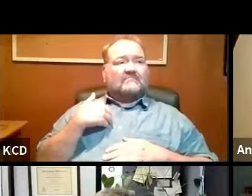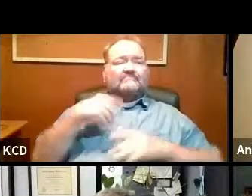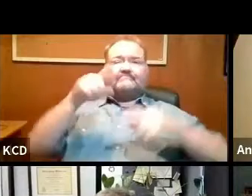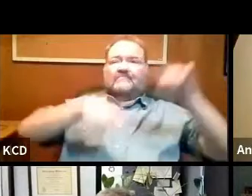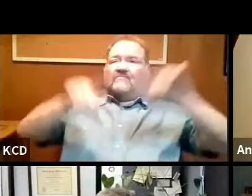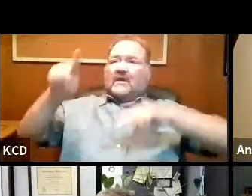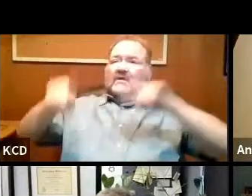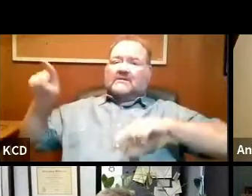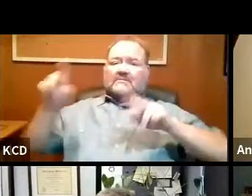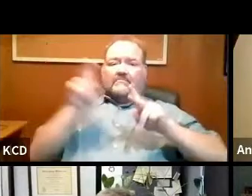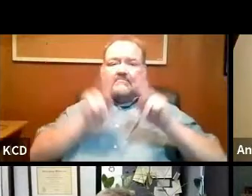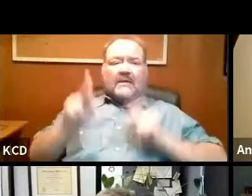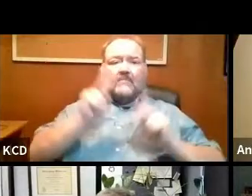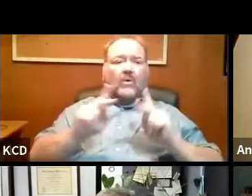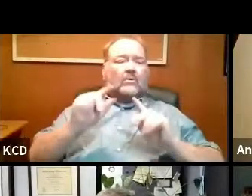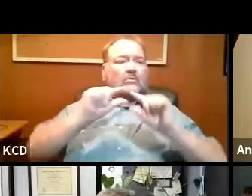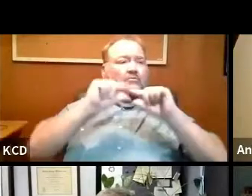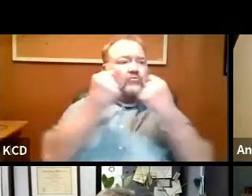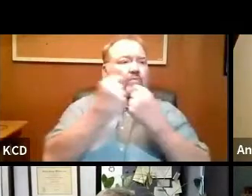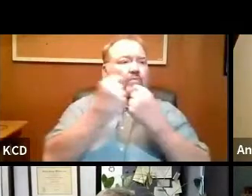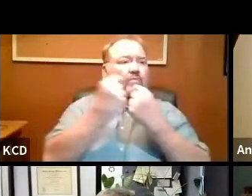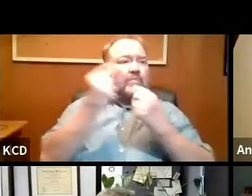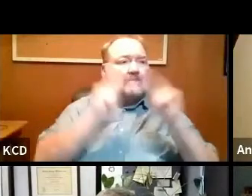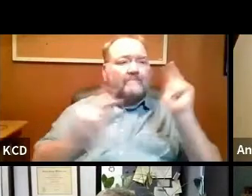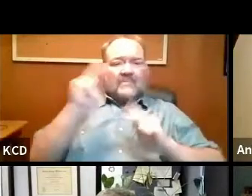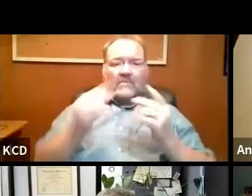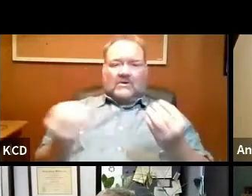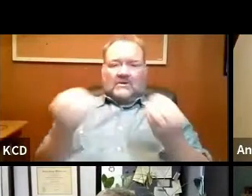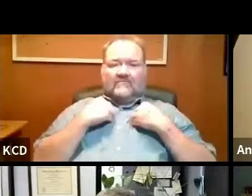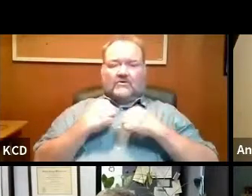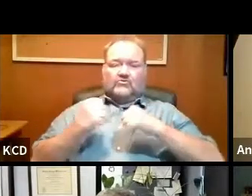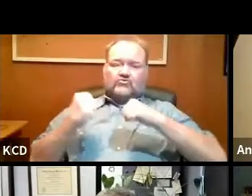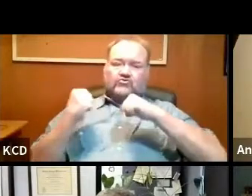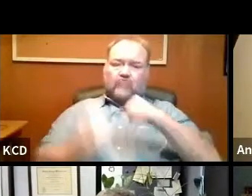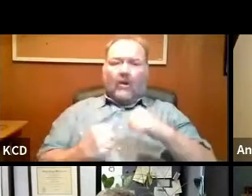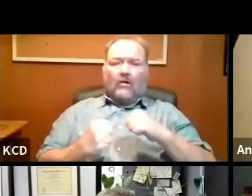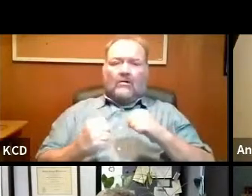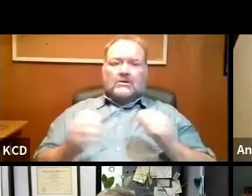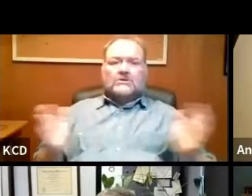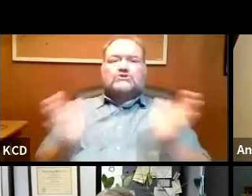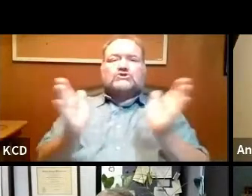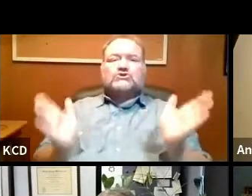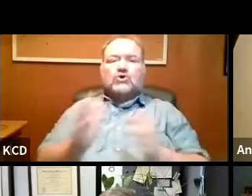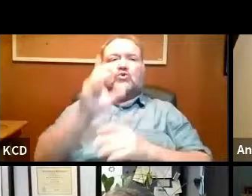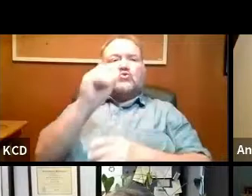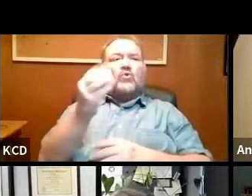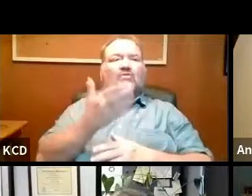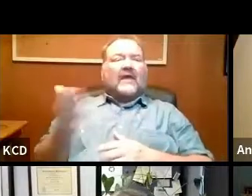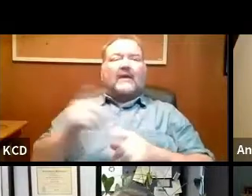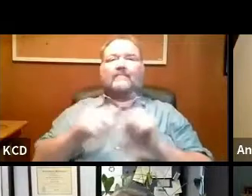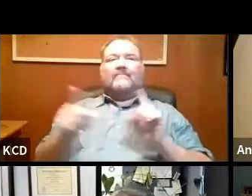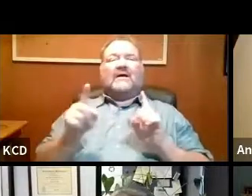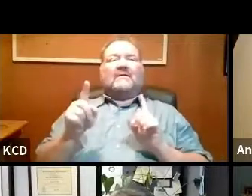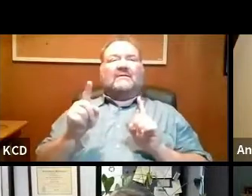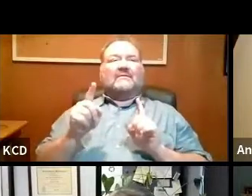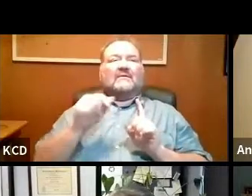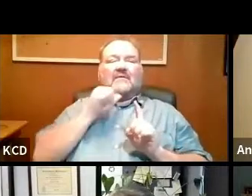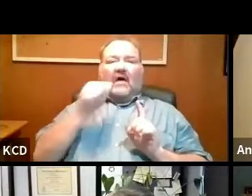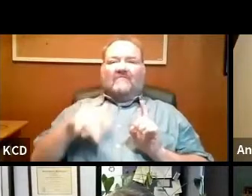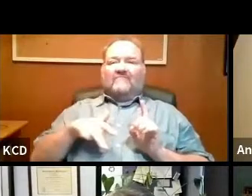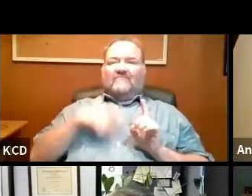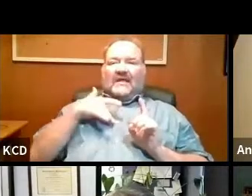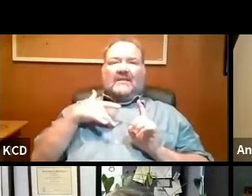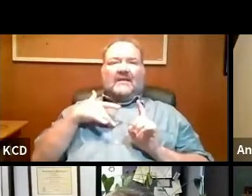various people or groups of people giving us strong urging to do certain things, but not really feeling